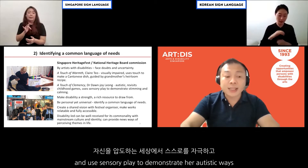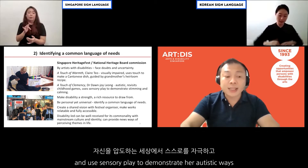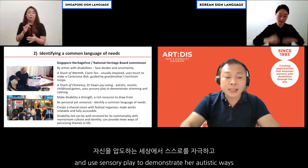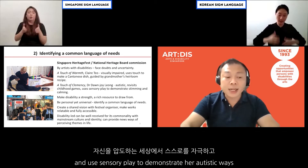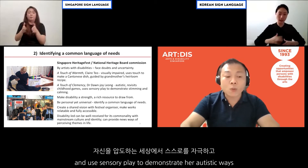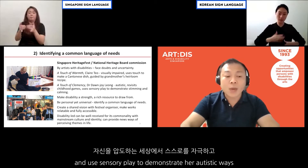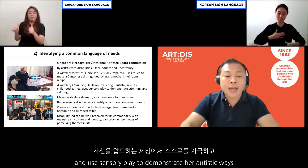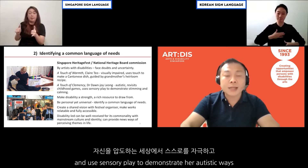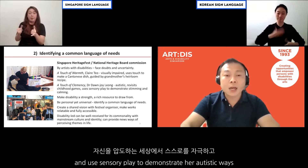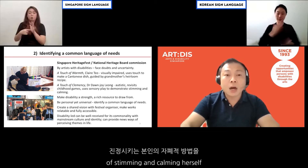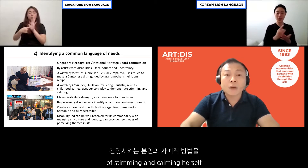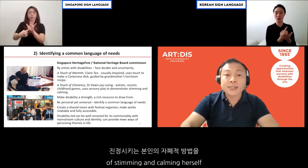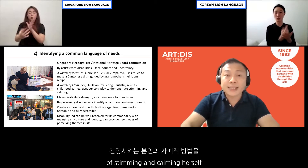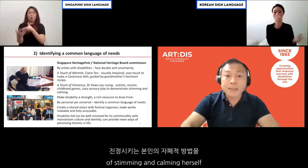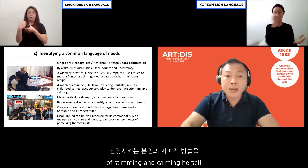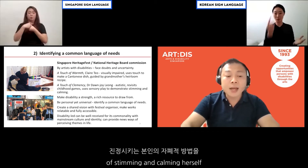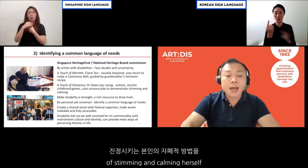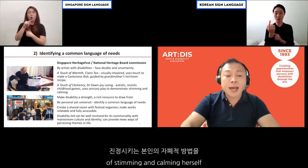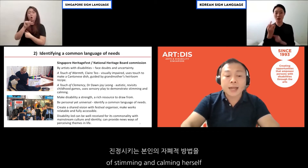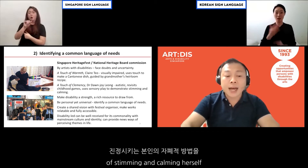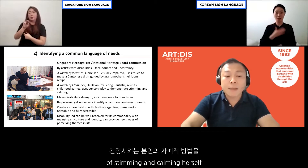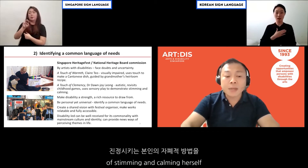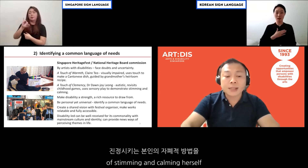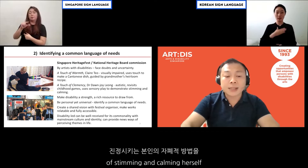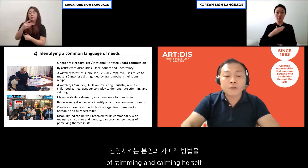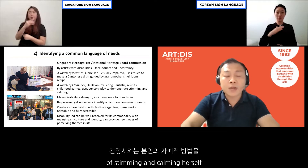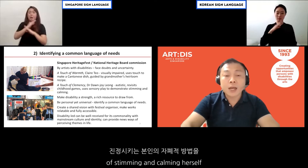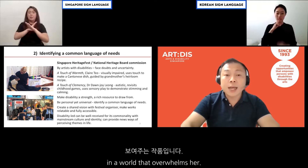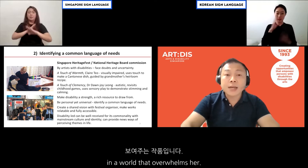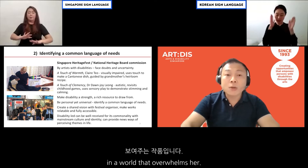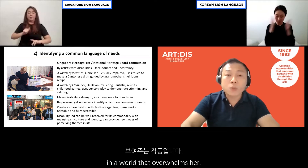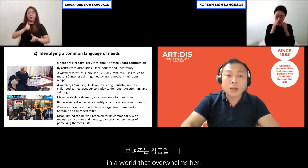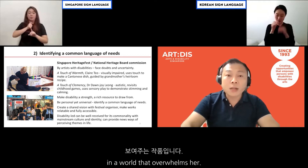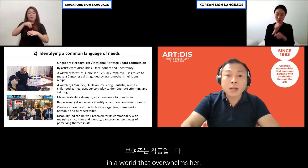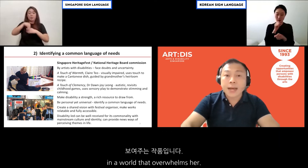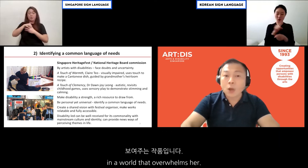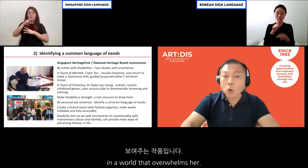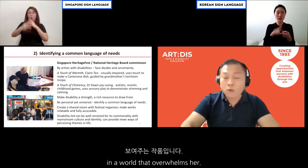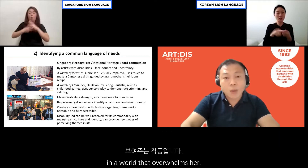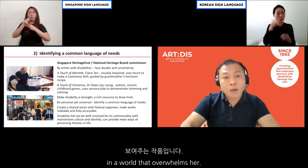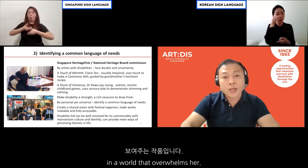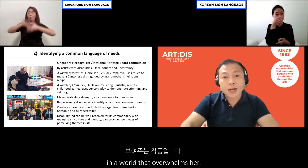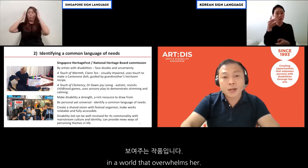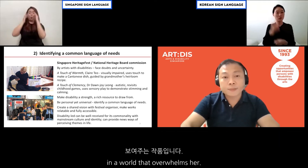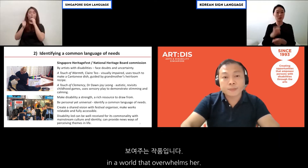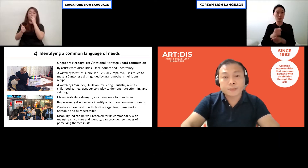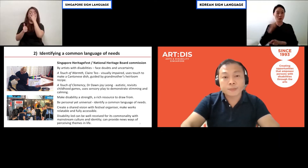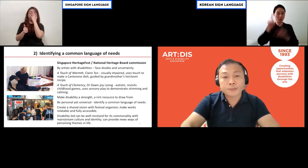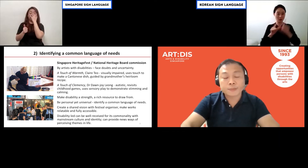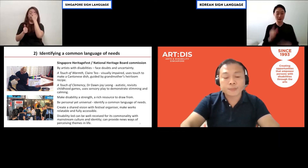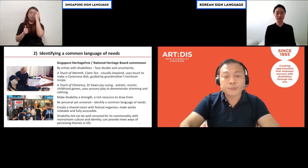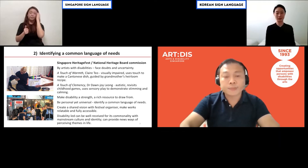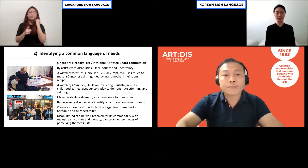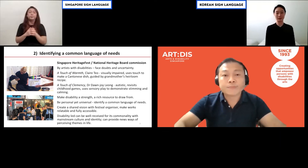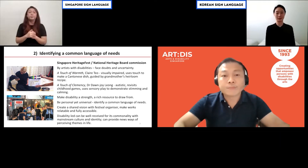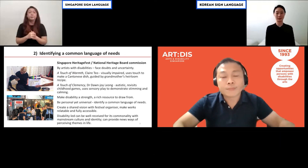her autistic ways of stimming and calming herself in a world that overwhelms her.